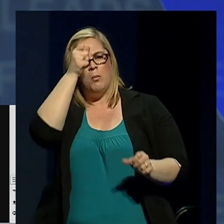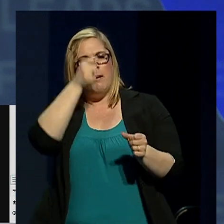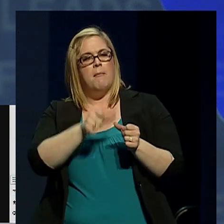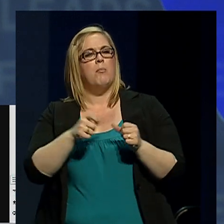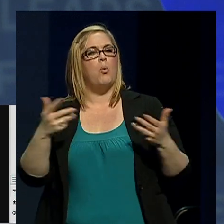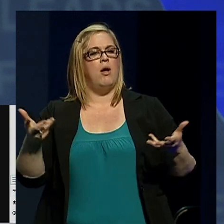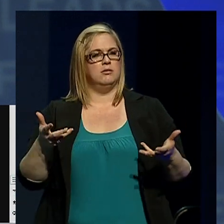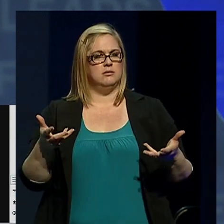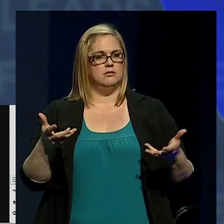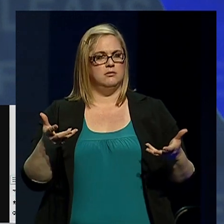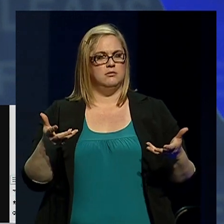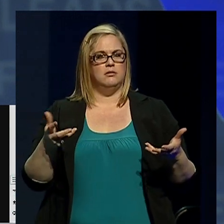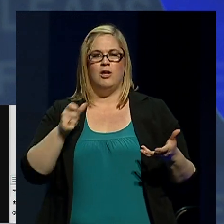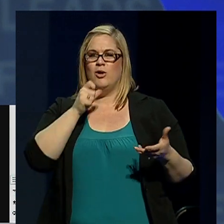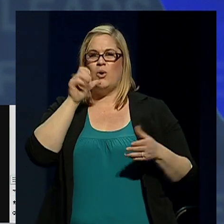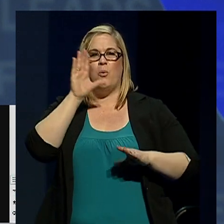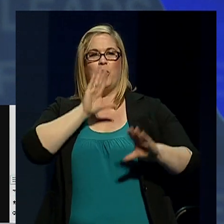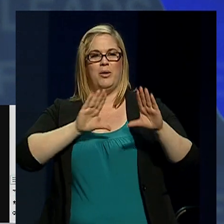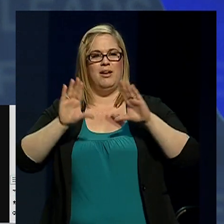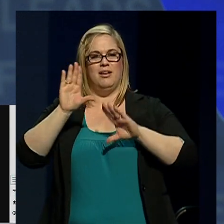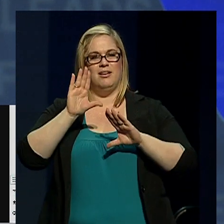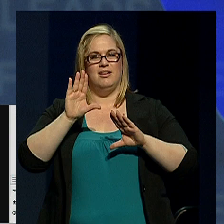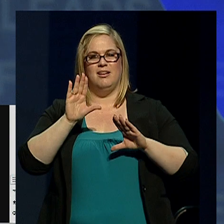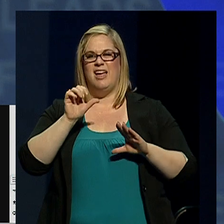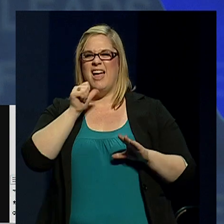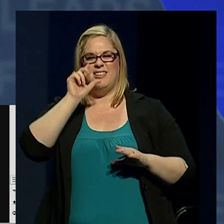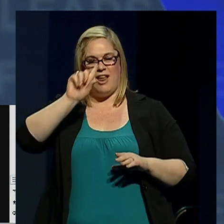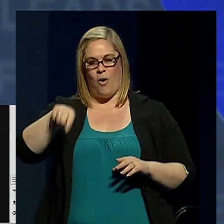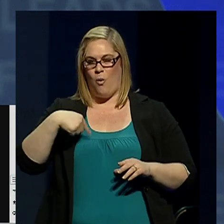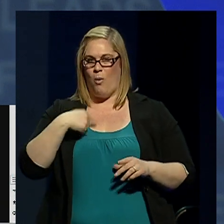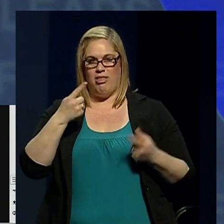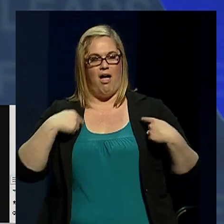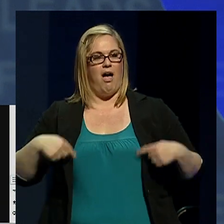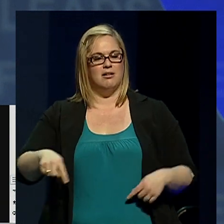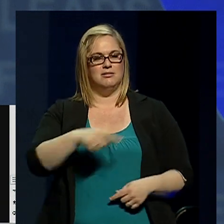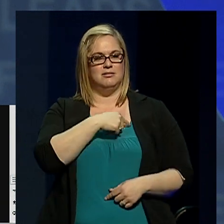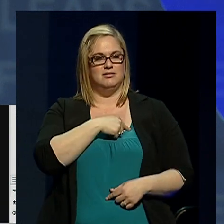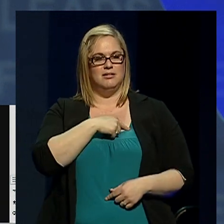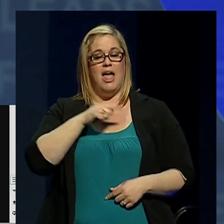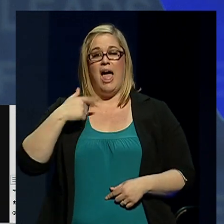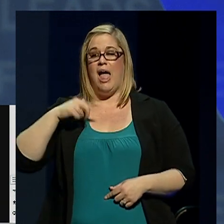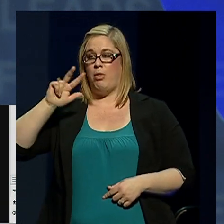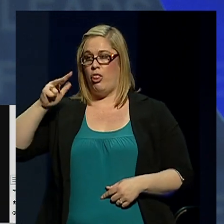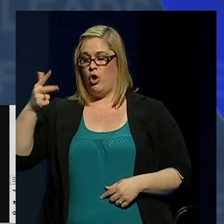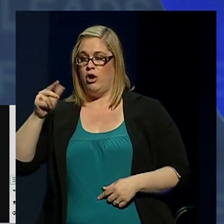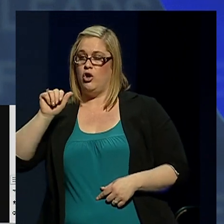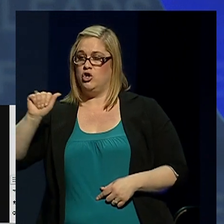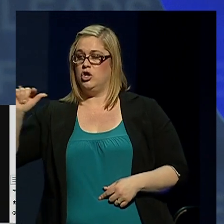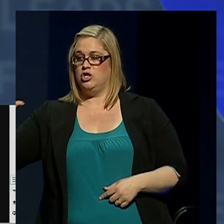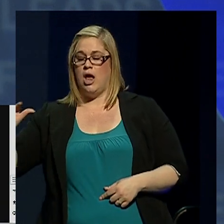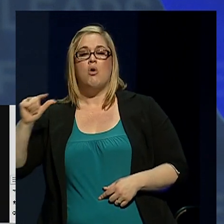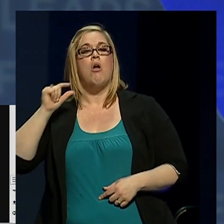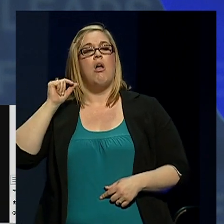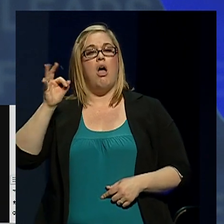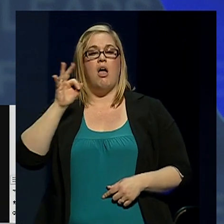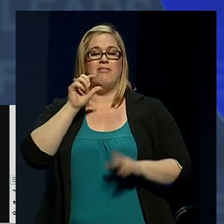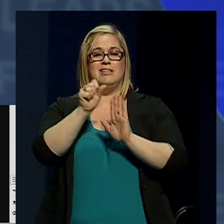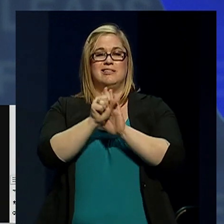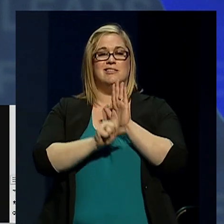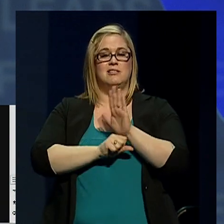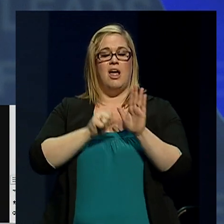this. Don't worry. It's not just us. As the 33rd Attorney General of the state of